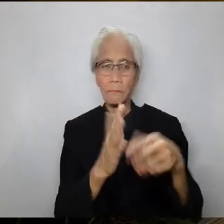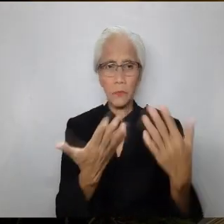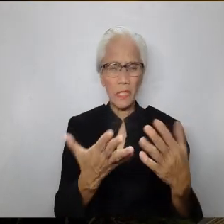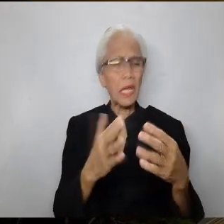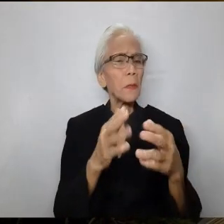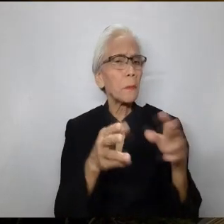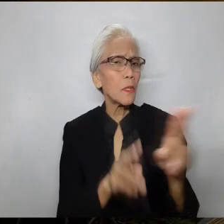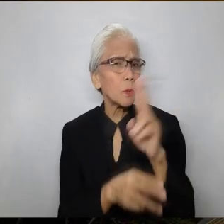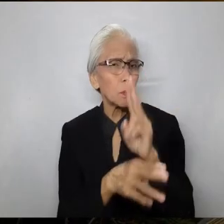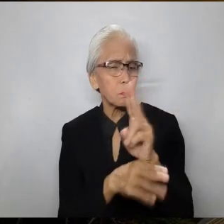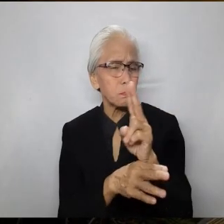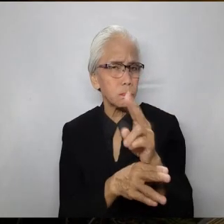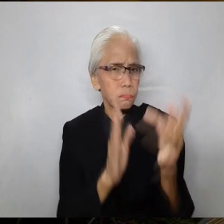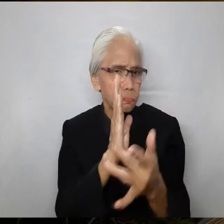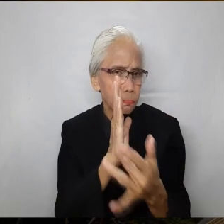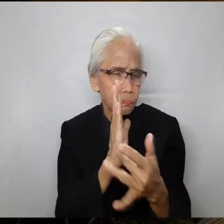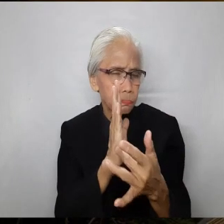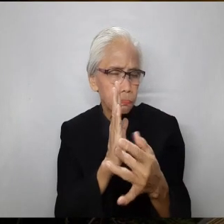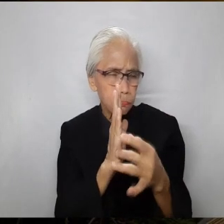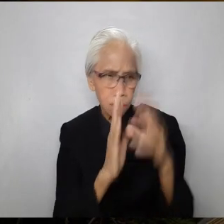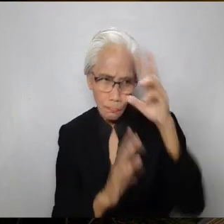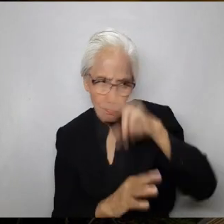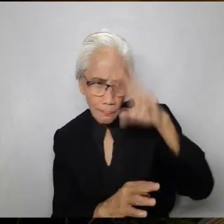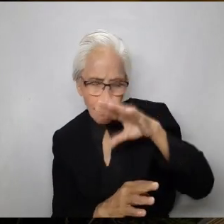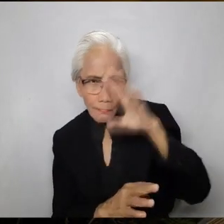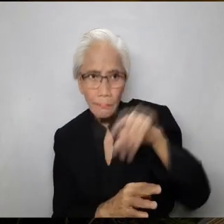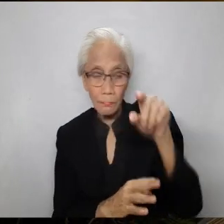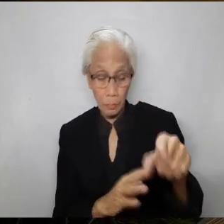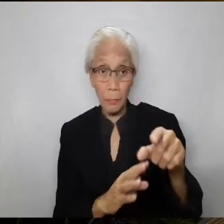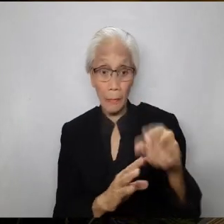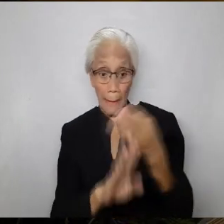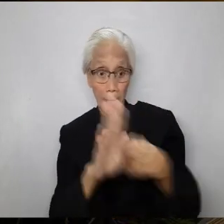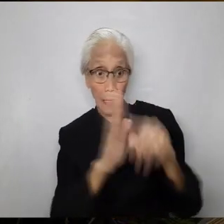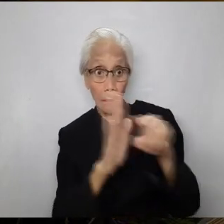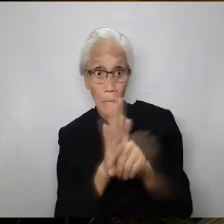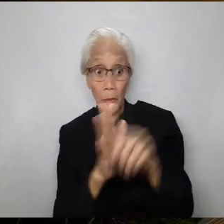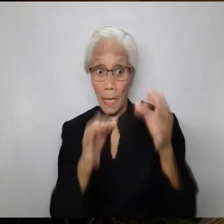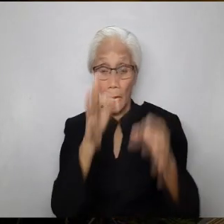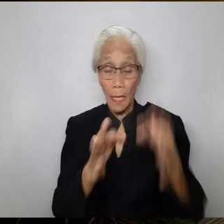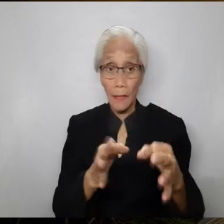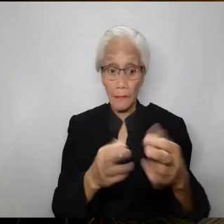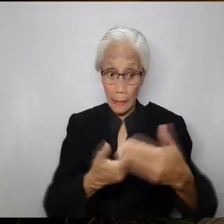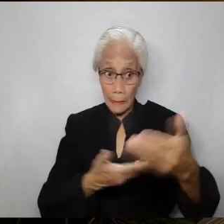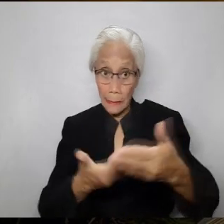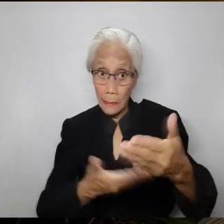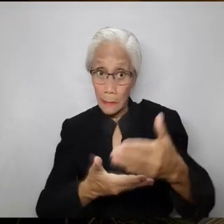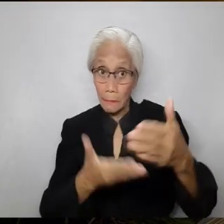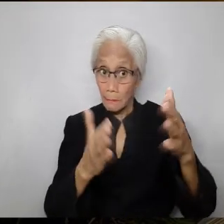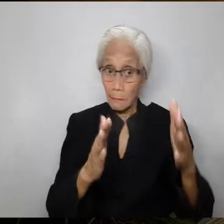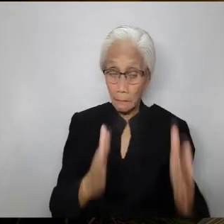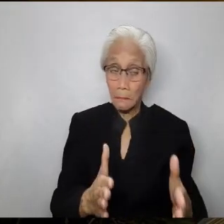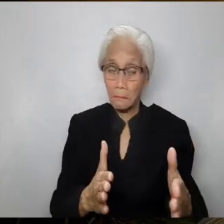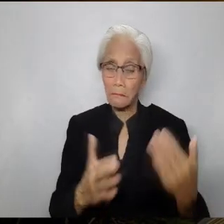the methodology used by these professionals. Make a little background check, especially if the